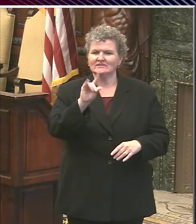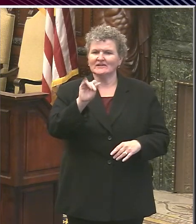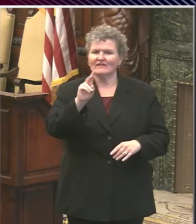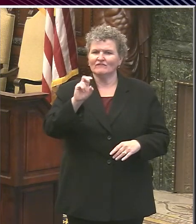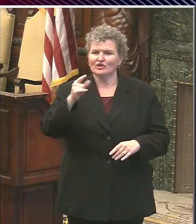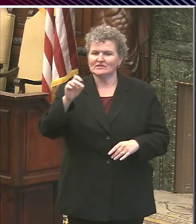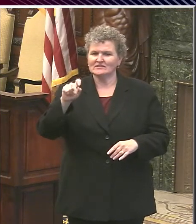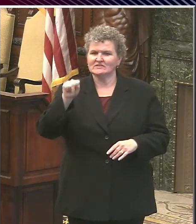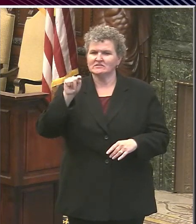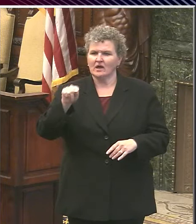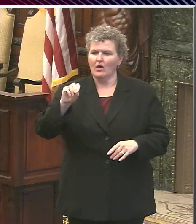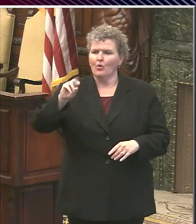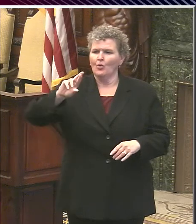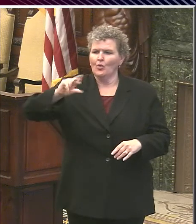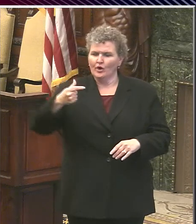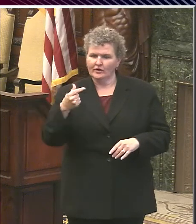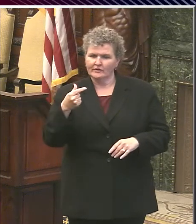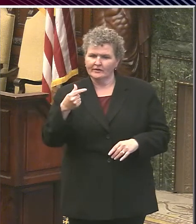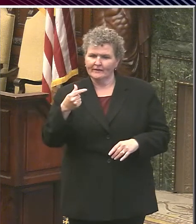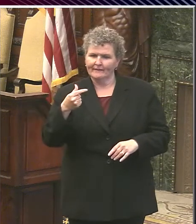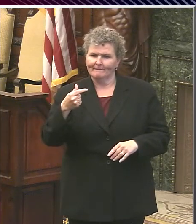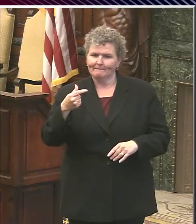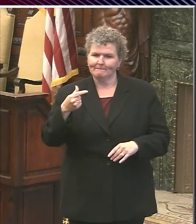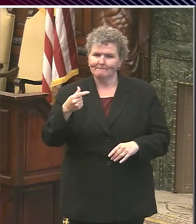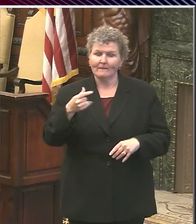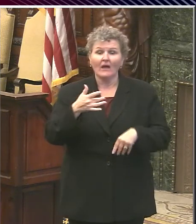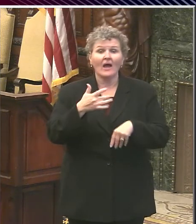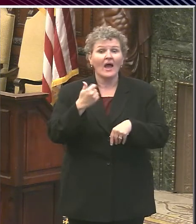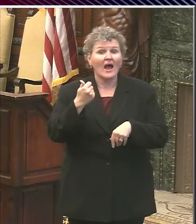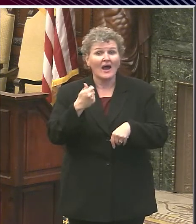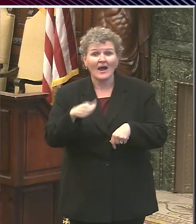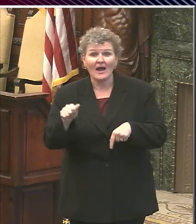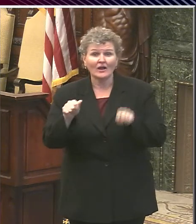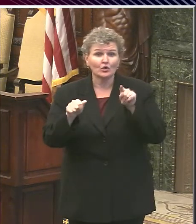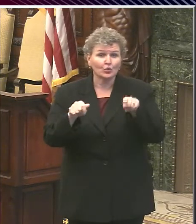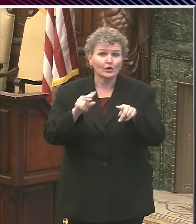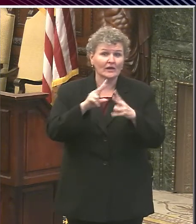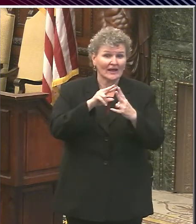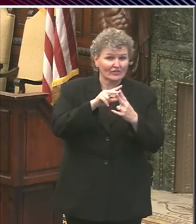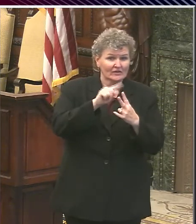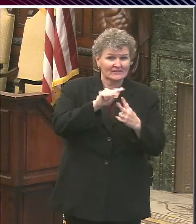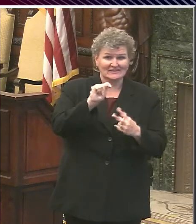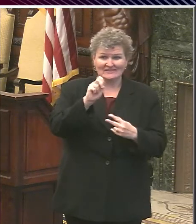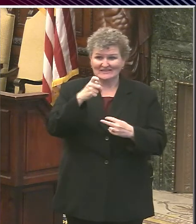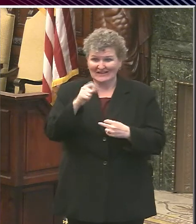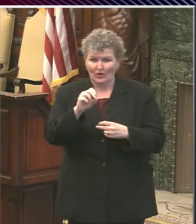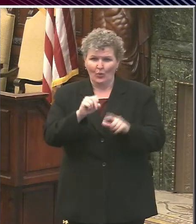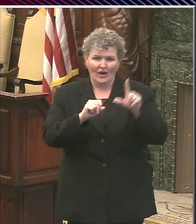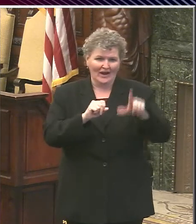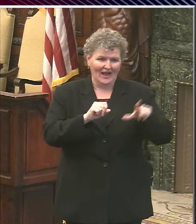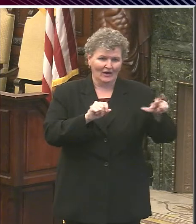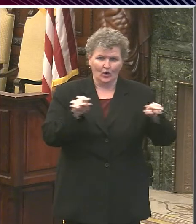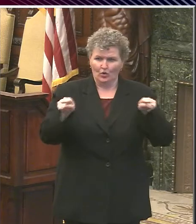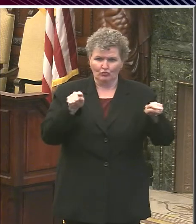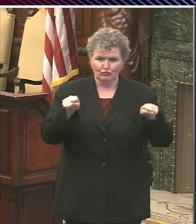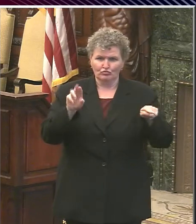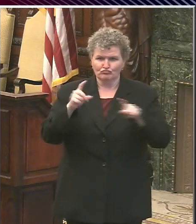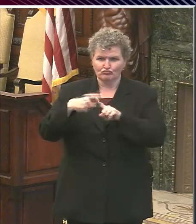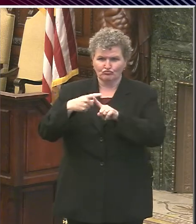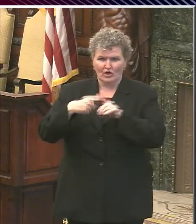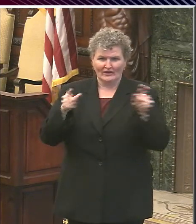It is available to tenants and landlords who would like to try to resolve their issues,